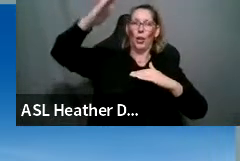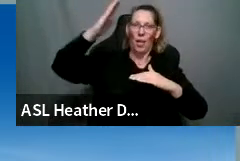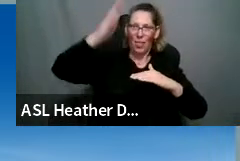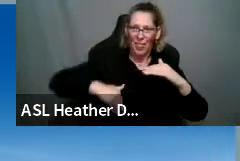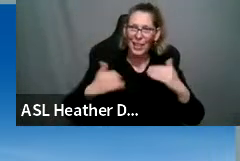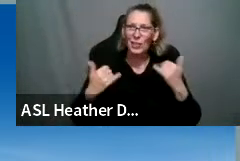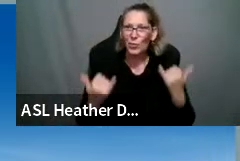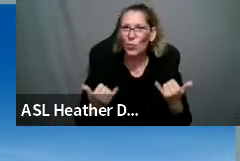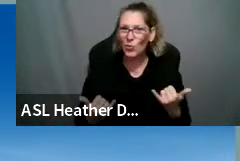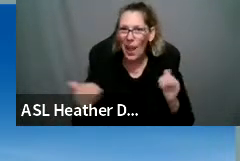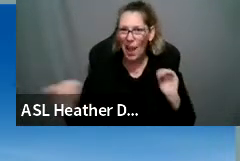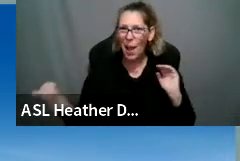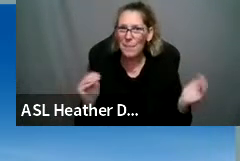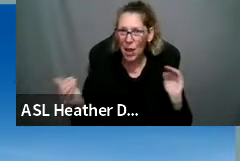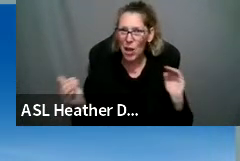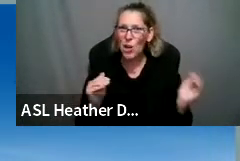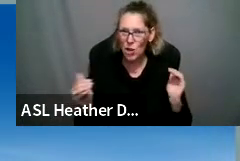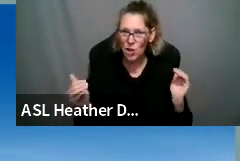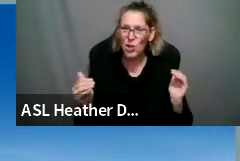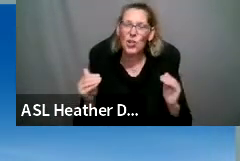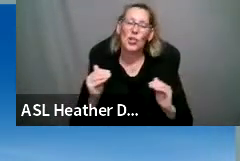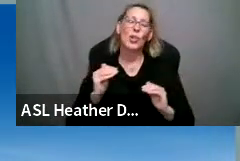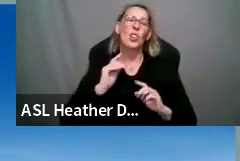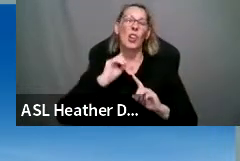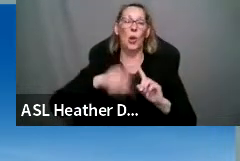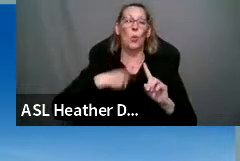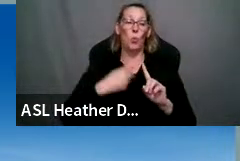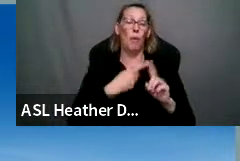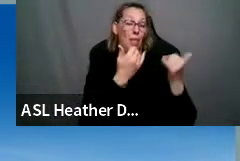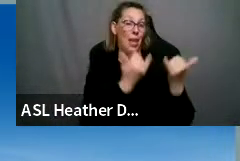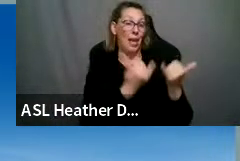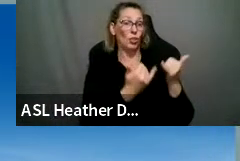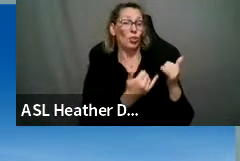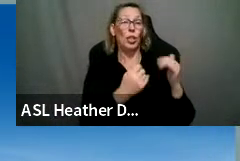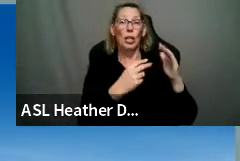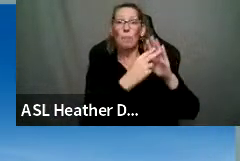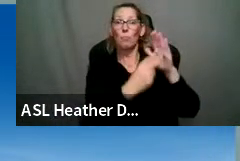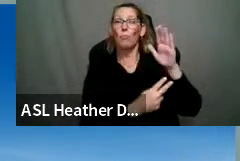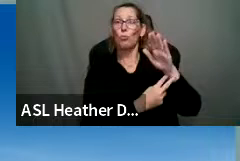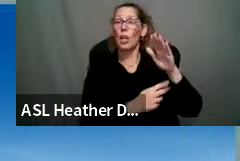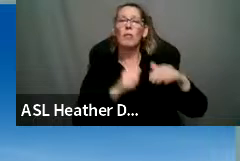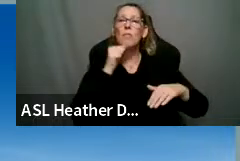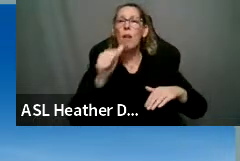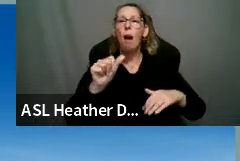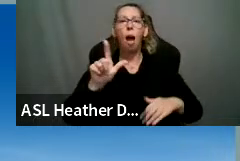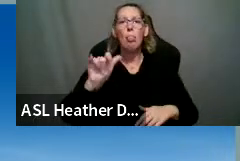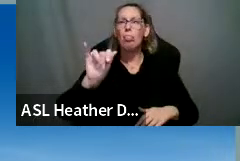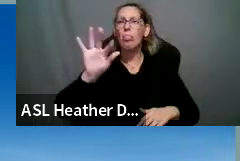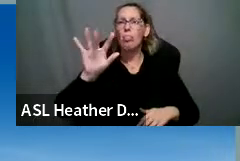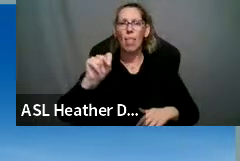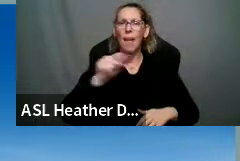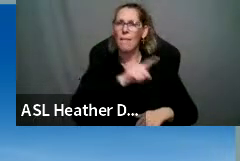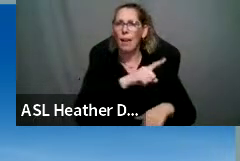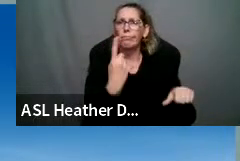is today when the existing bridge is in its closed position.